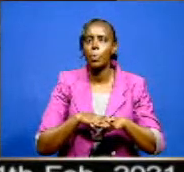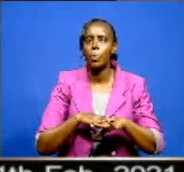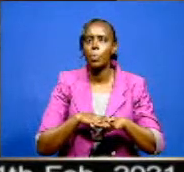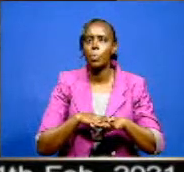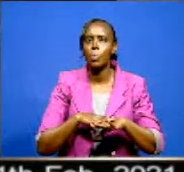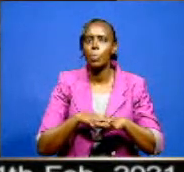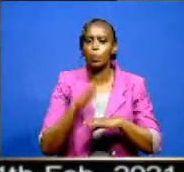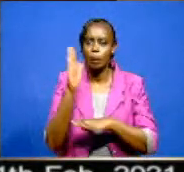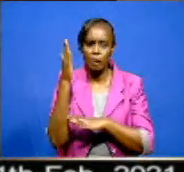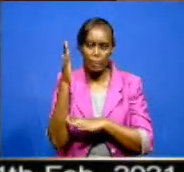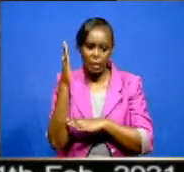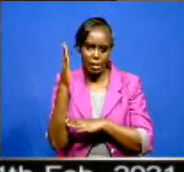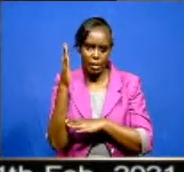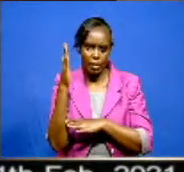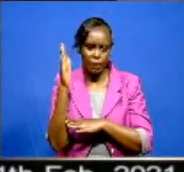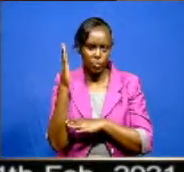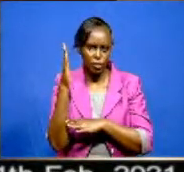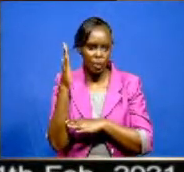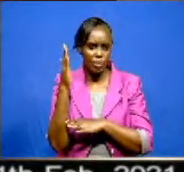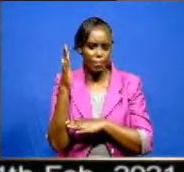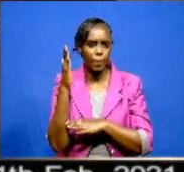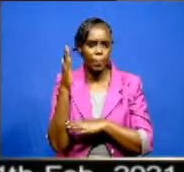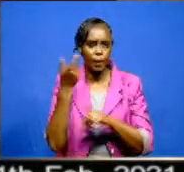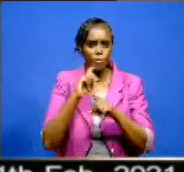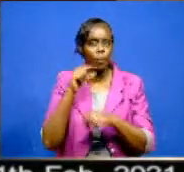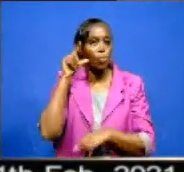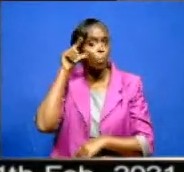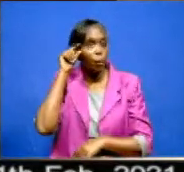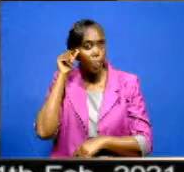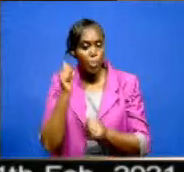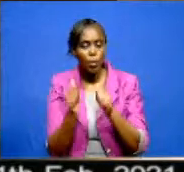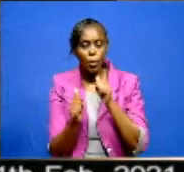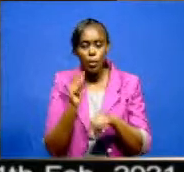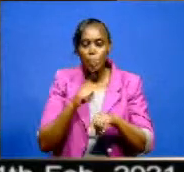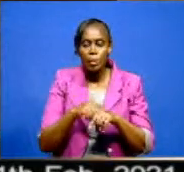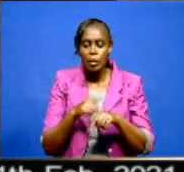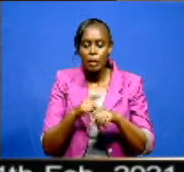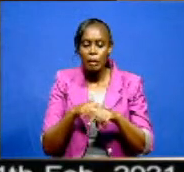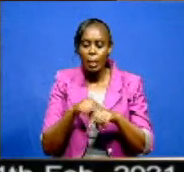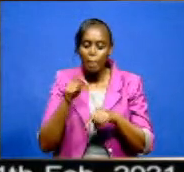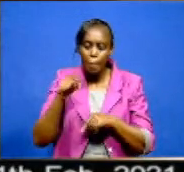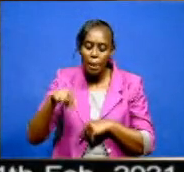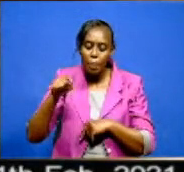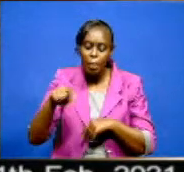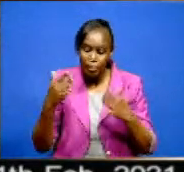certain tree, a certain crop from coast, which when it's planted,